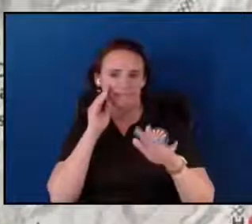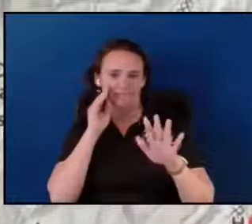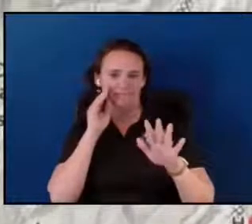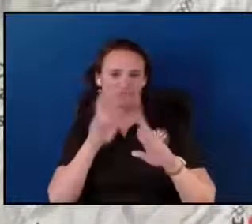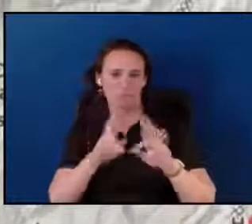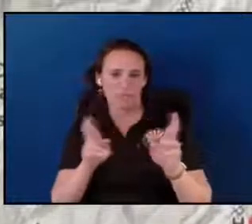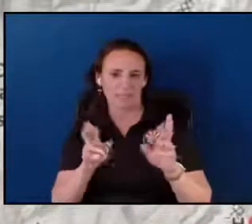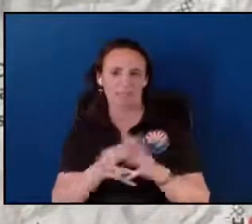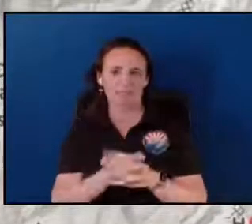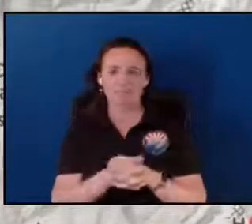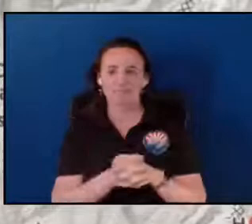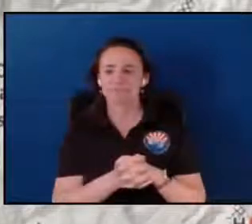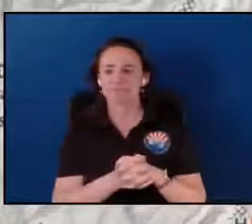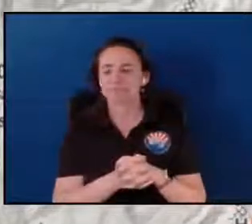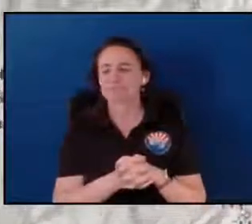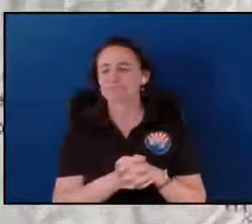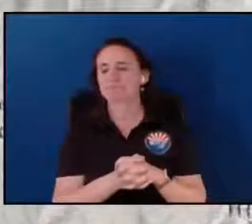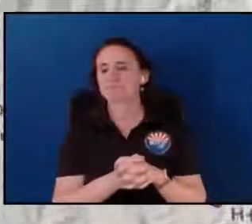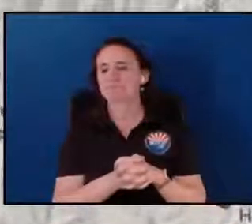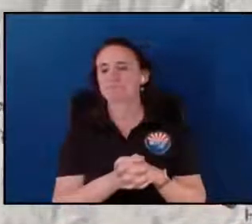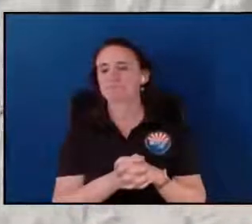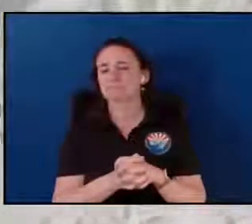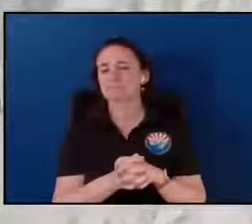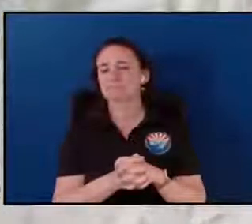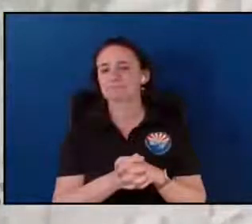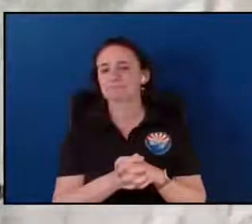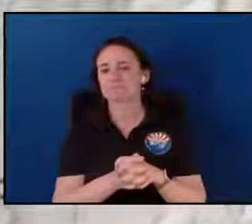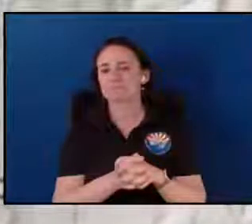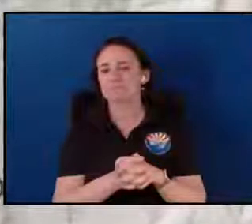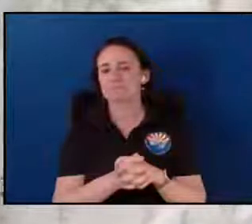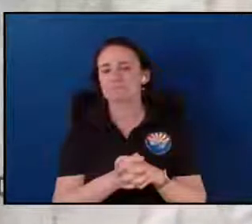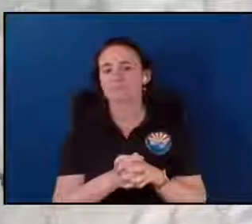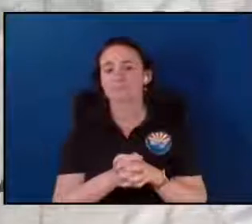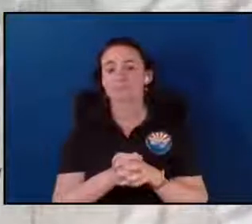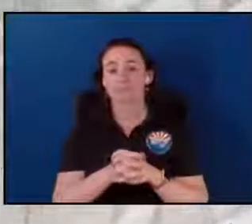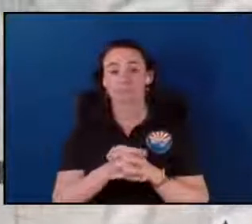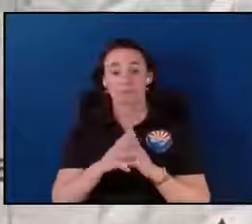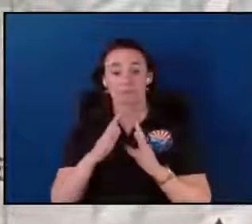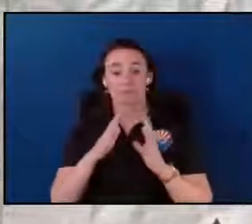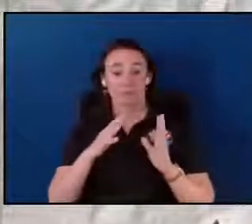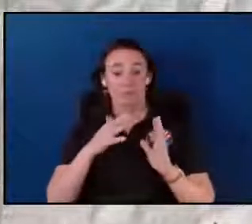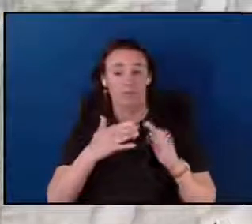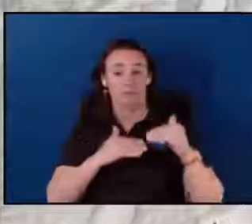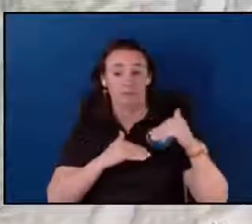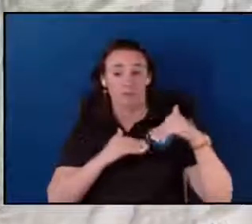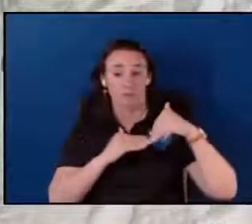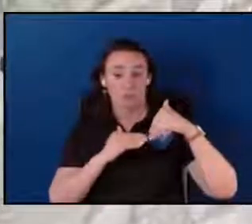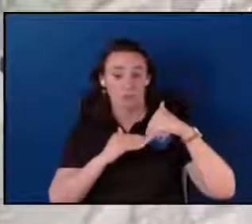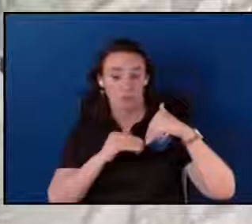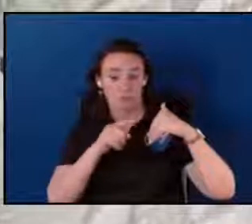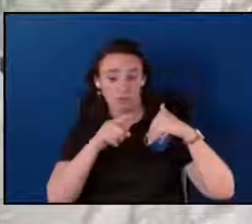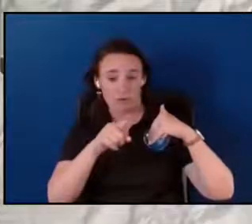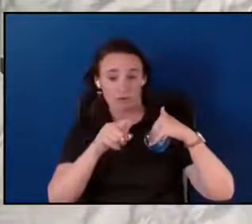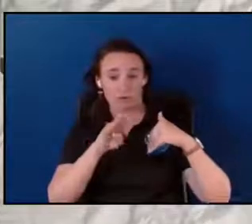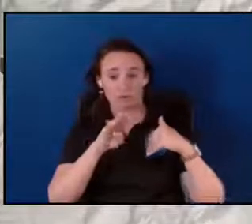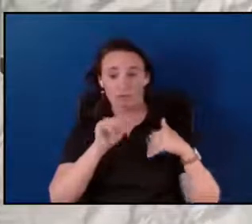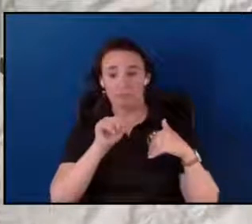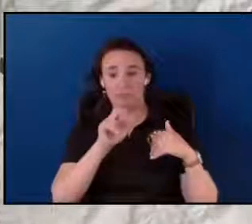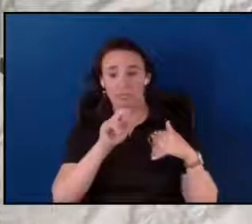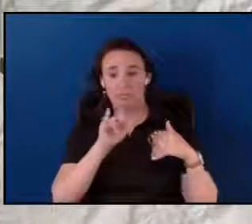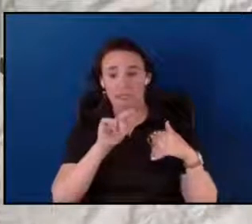Now, I'll talk a little bit real quick about the southwest corner here. Barrias Peak,